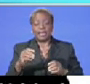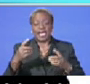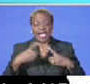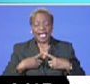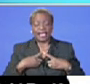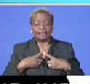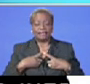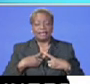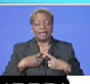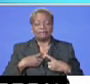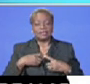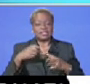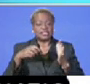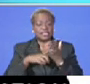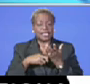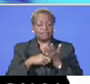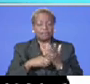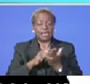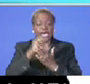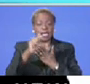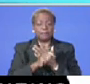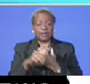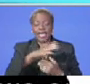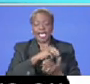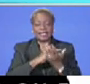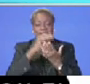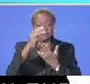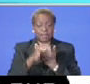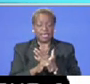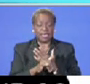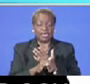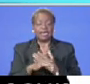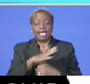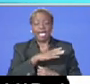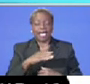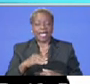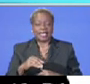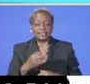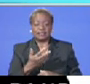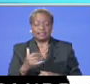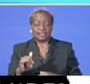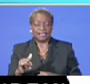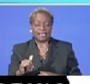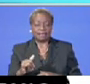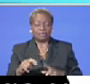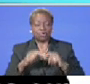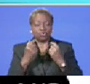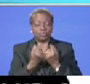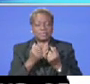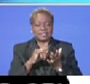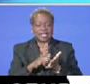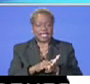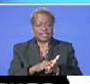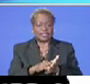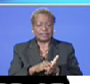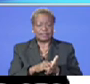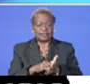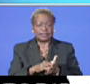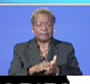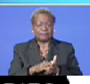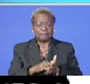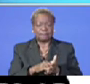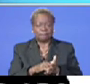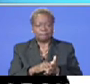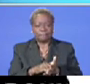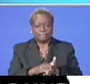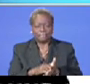for April and May, mostly May, and they are also in the group that make our